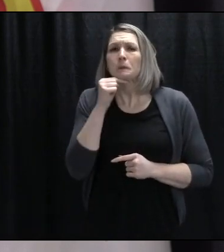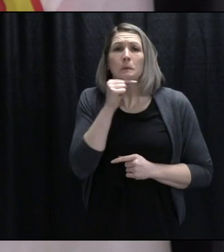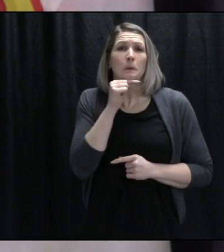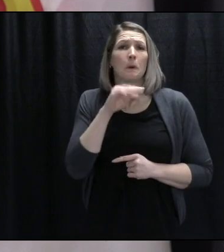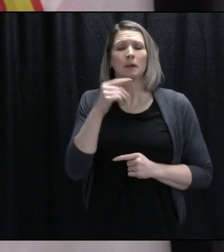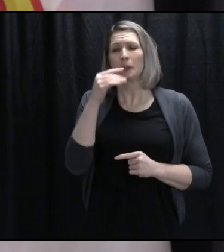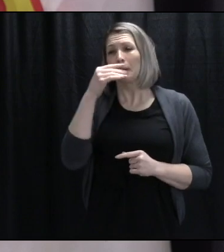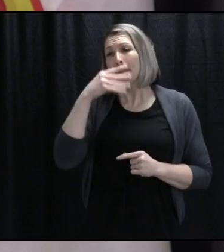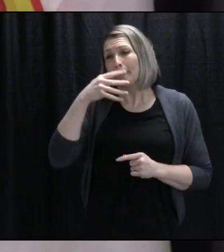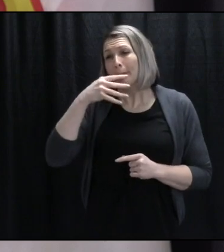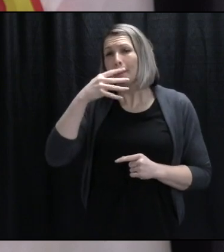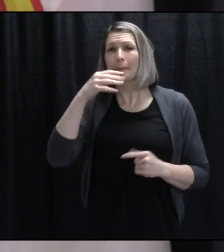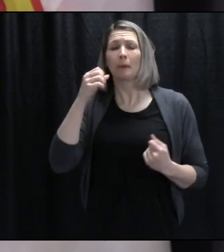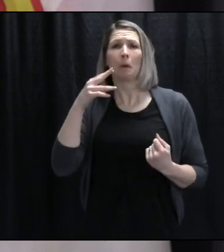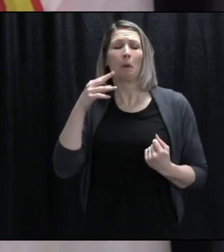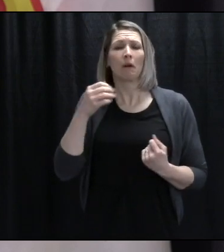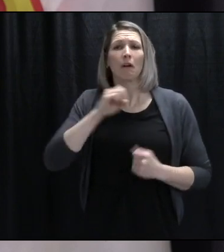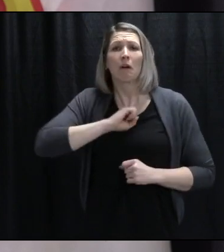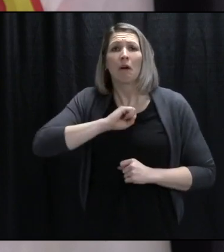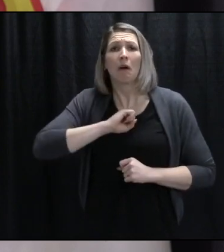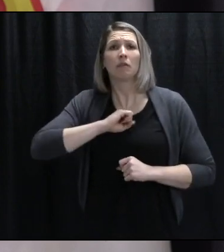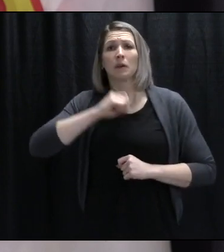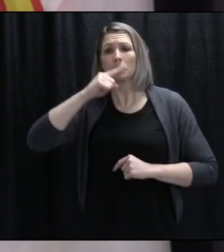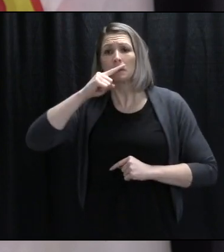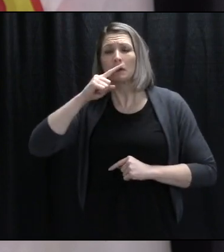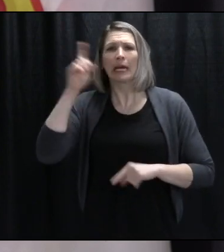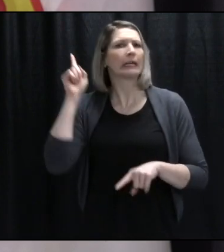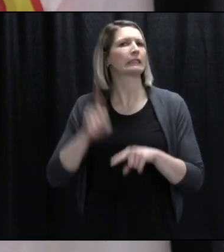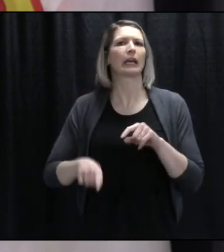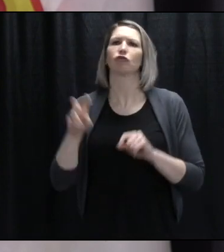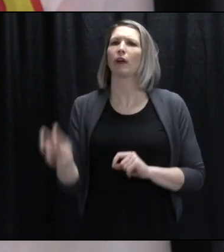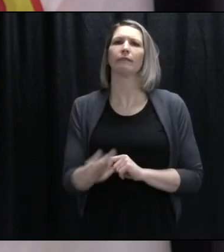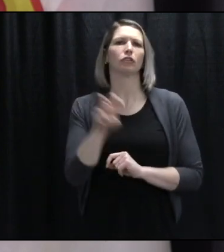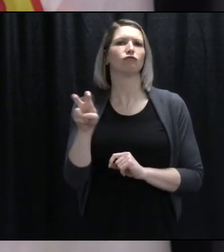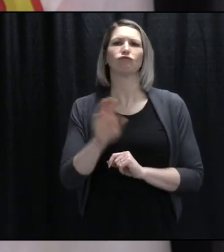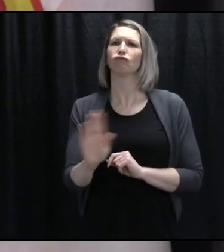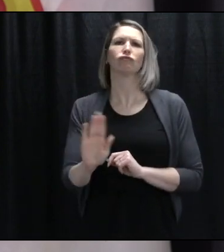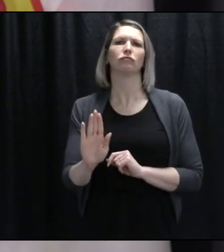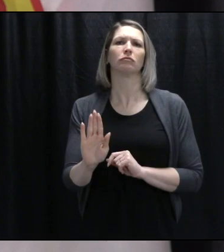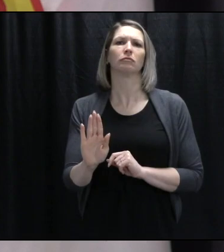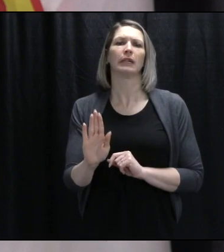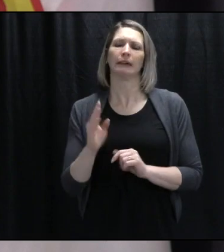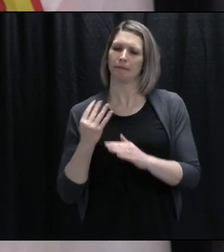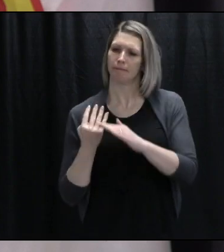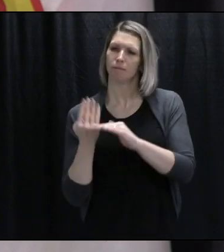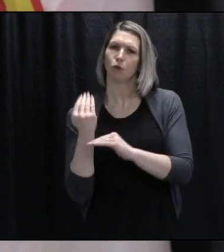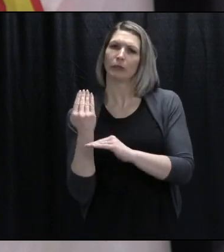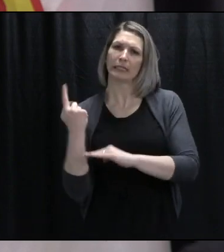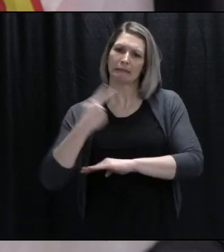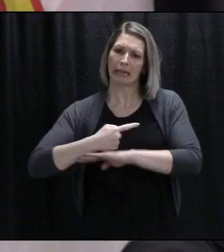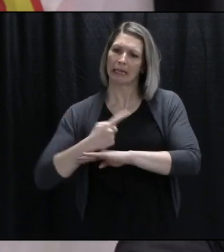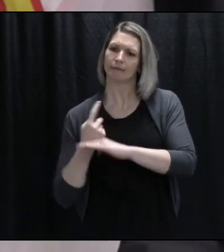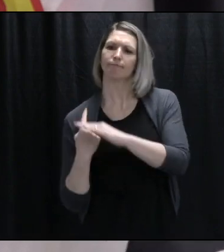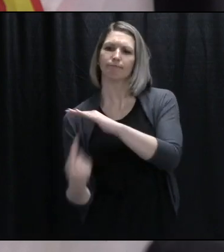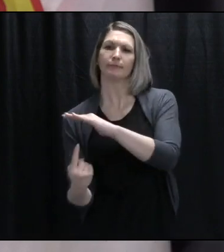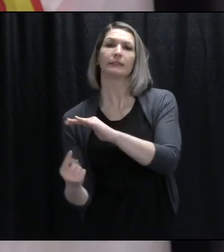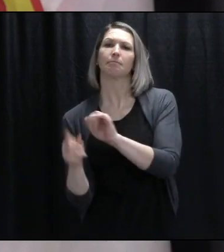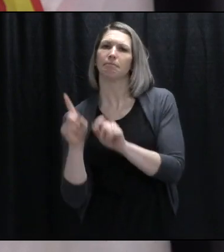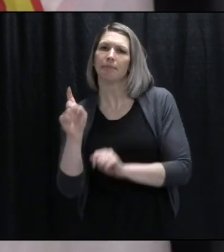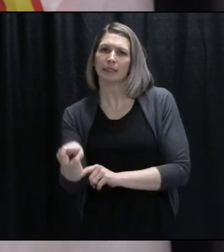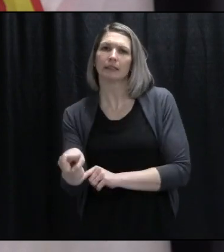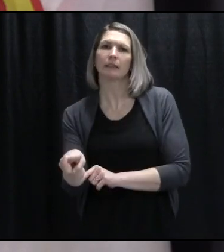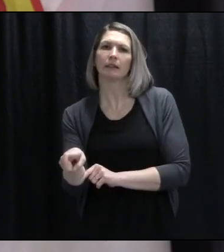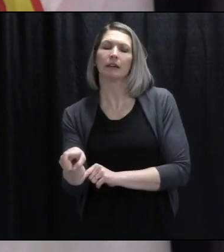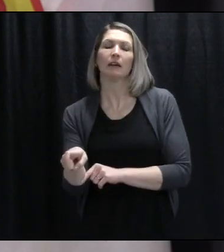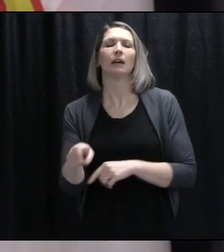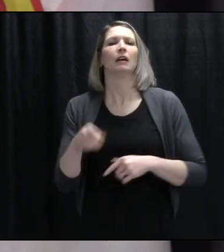And for those of you that are following those guidelines, I want to say thank you. Now, I know there's been considerable discussion in Labrador in recent